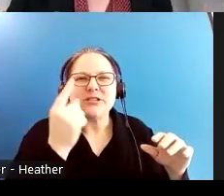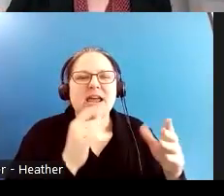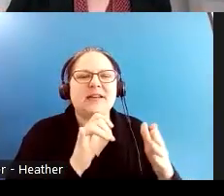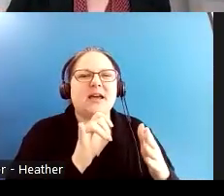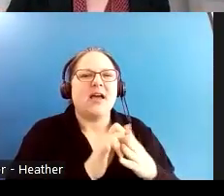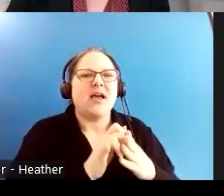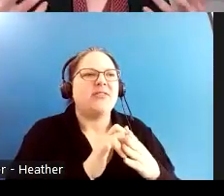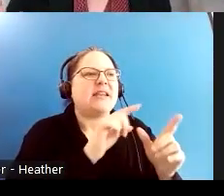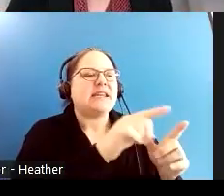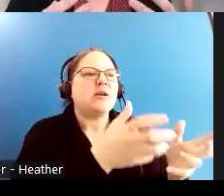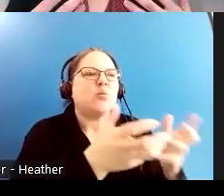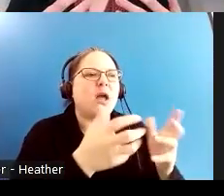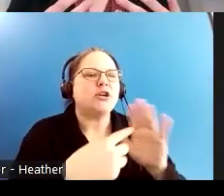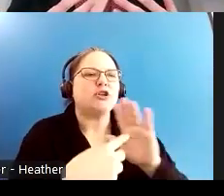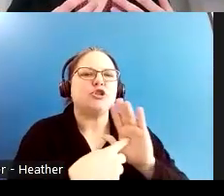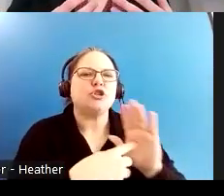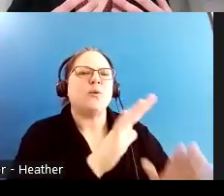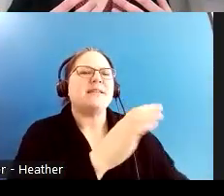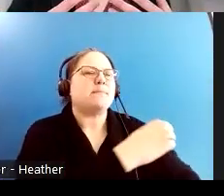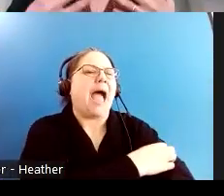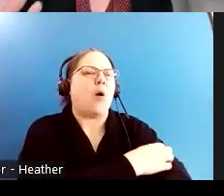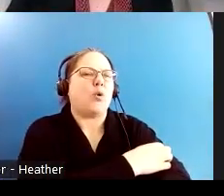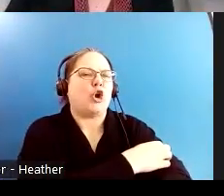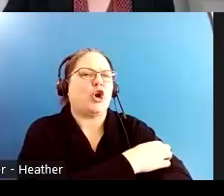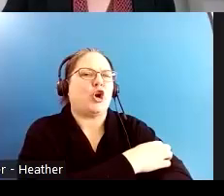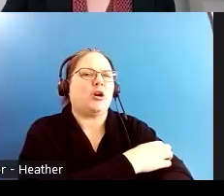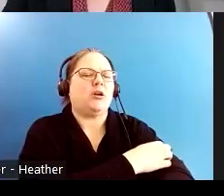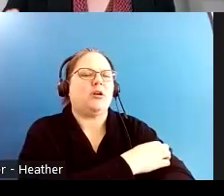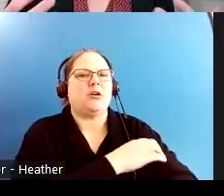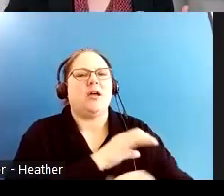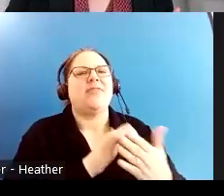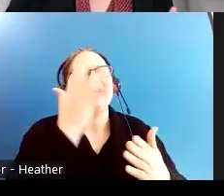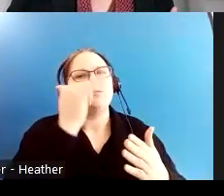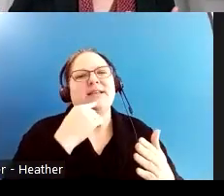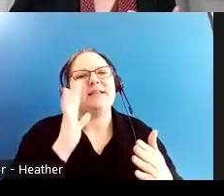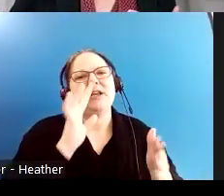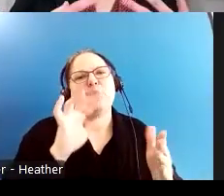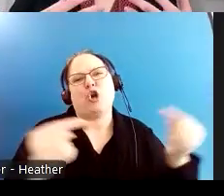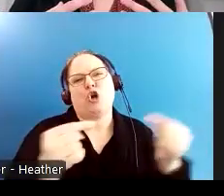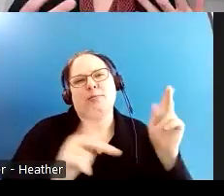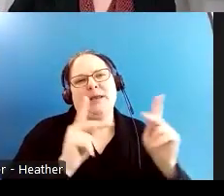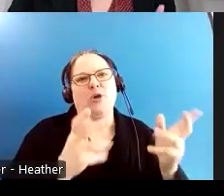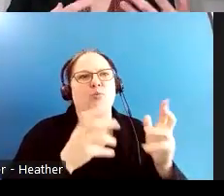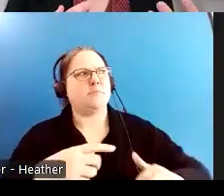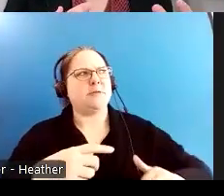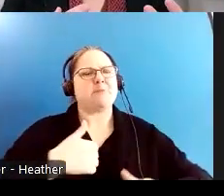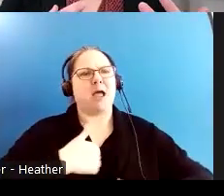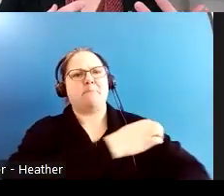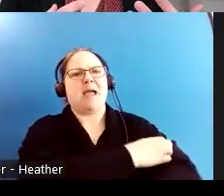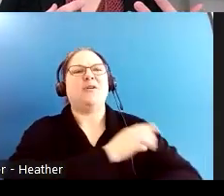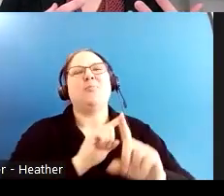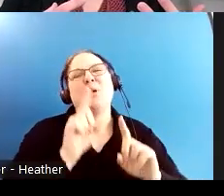to show his power, and of course that was representing his sort of helplessness